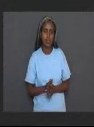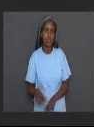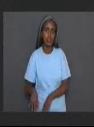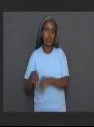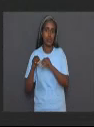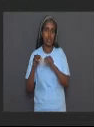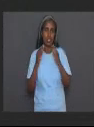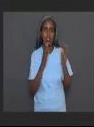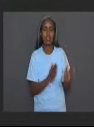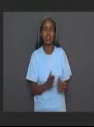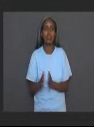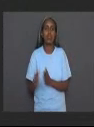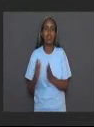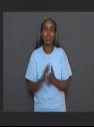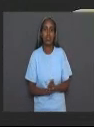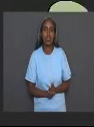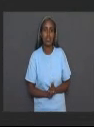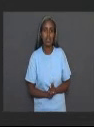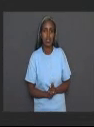Students, let's get ready.